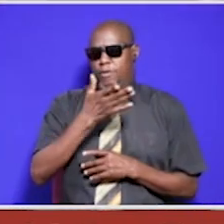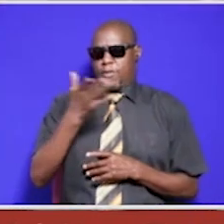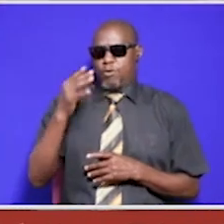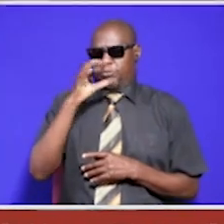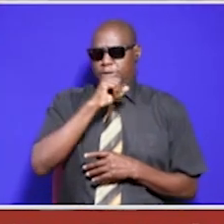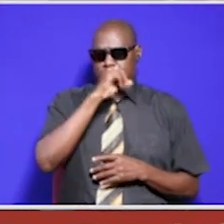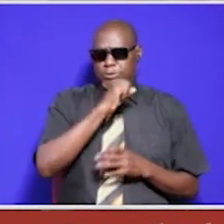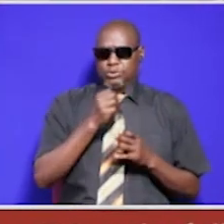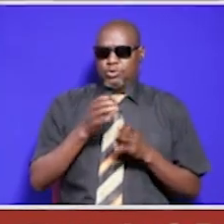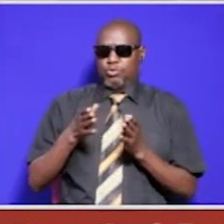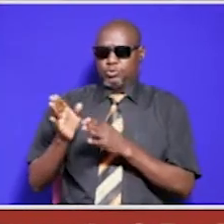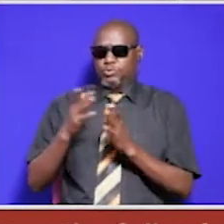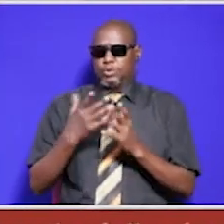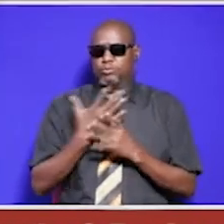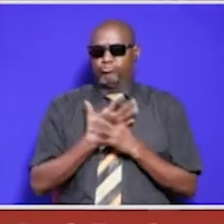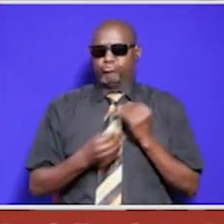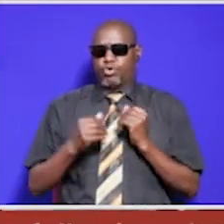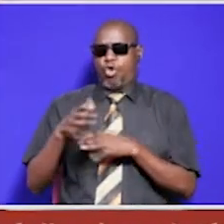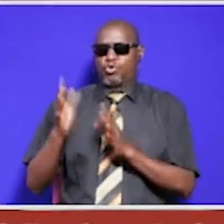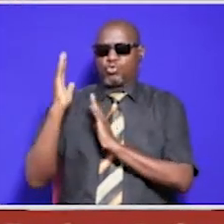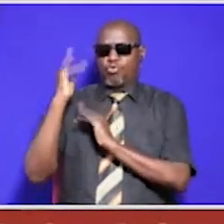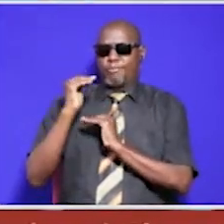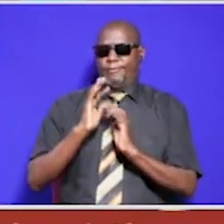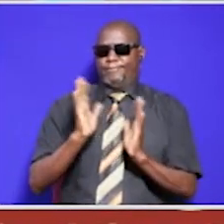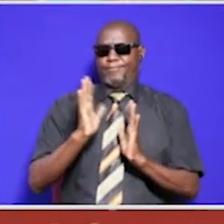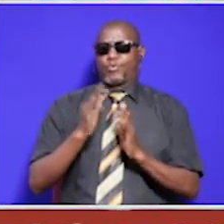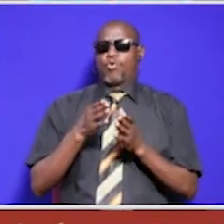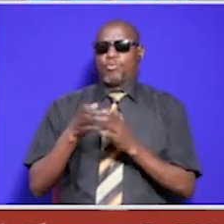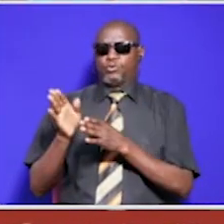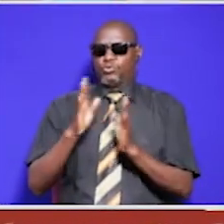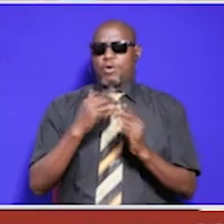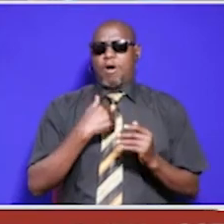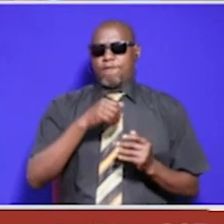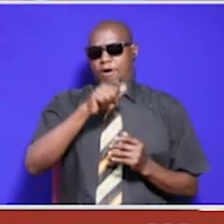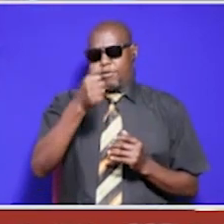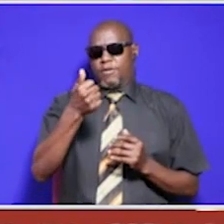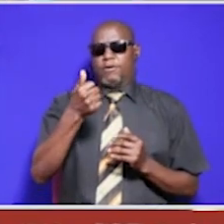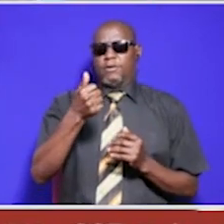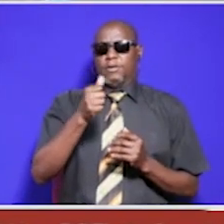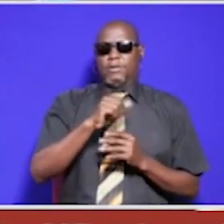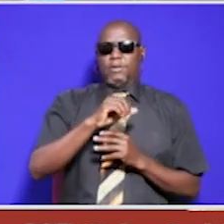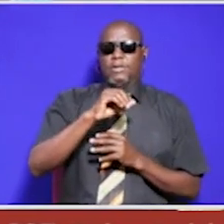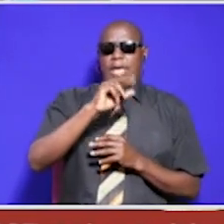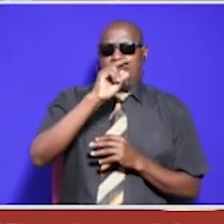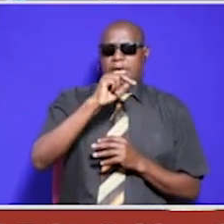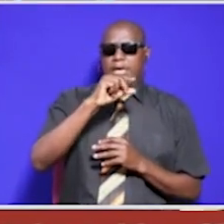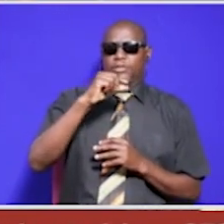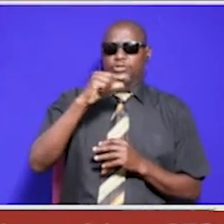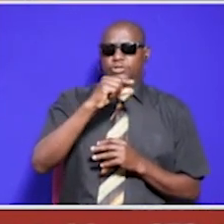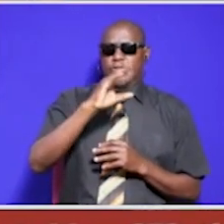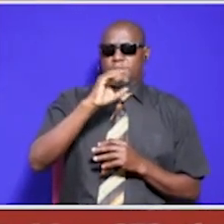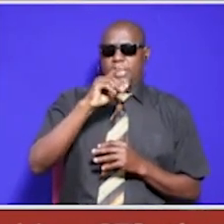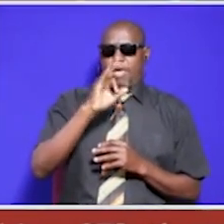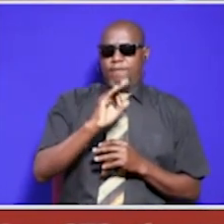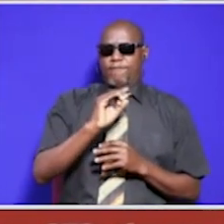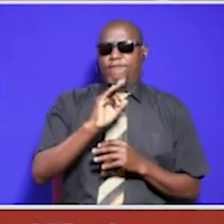opportunity not to lose hope, as there is an alternative to funding through the NGCDF and